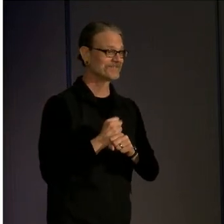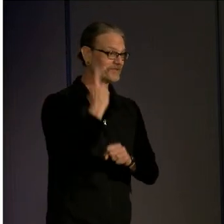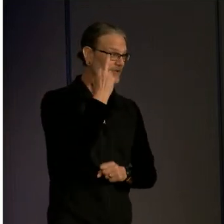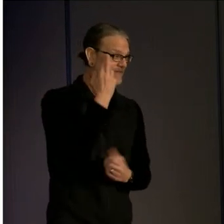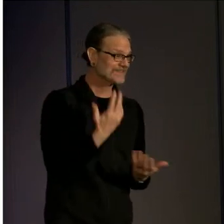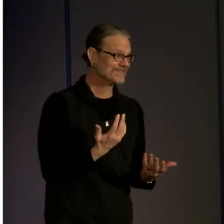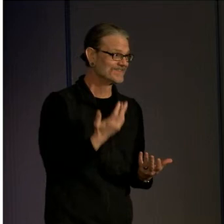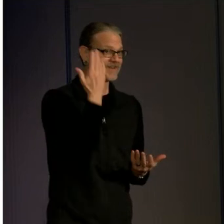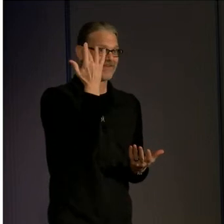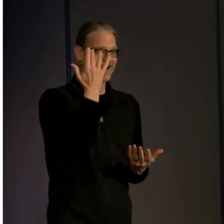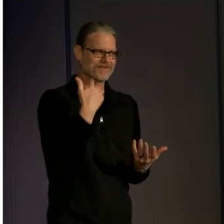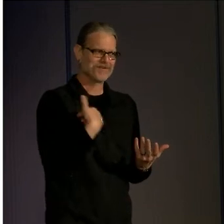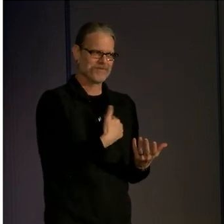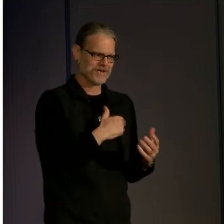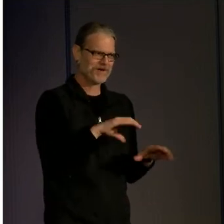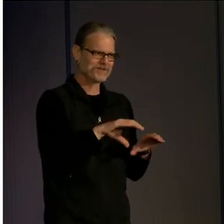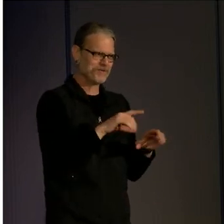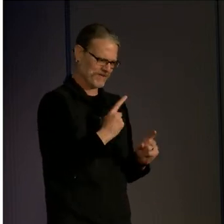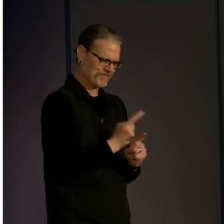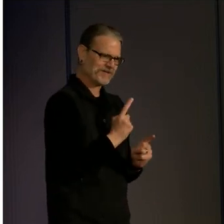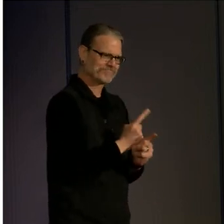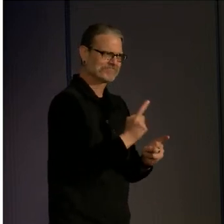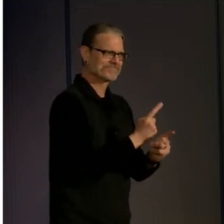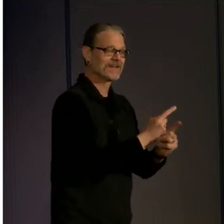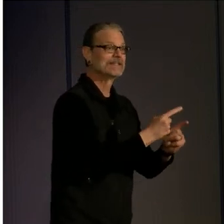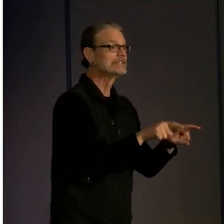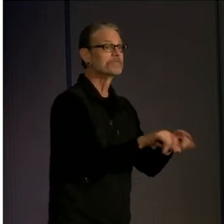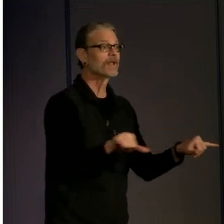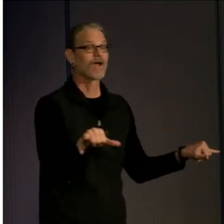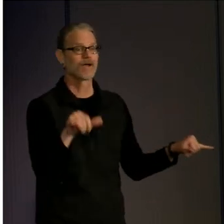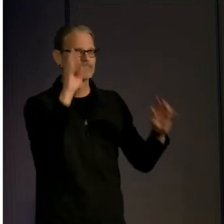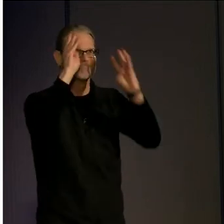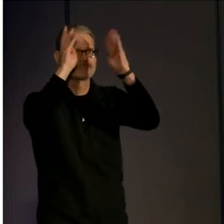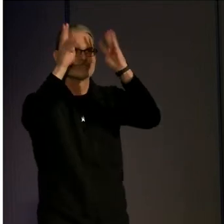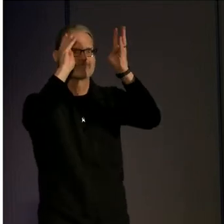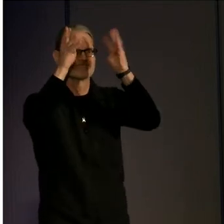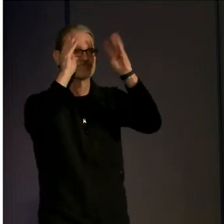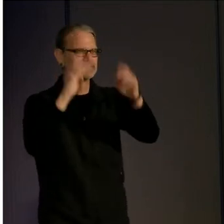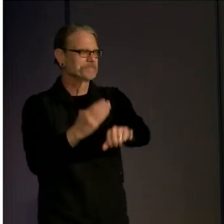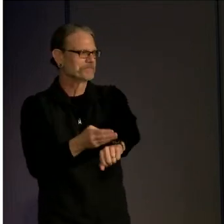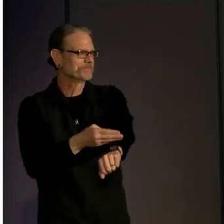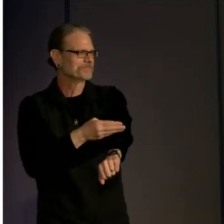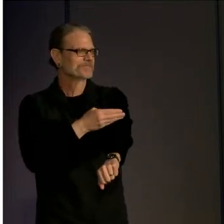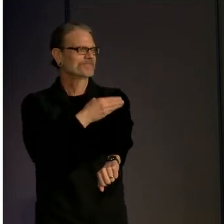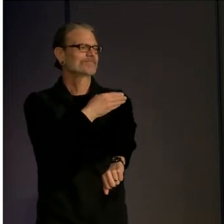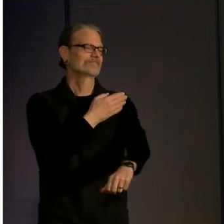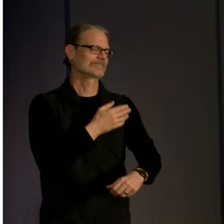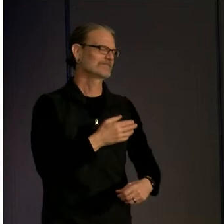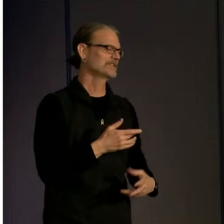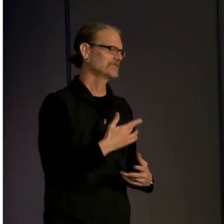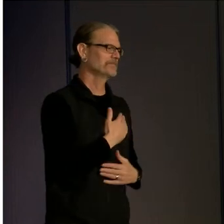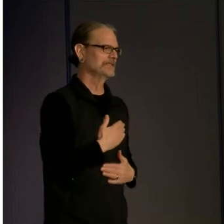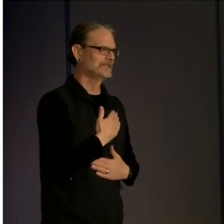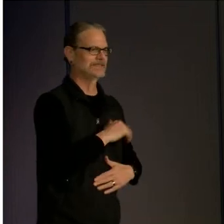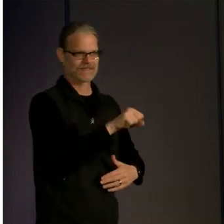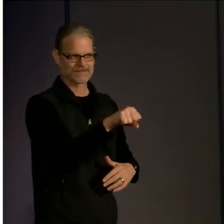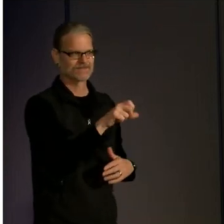we're doing a lot of things right, but we're always innovating to new things. So definitely